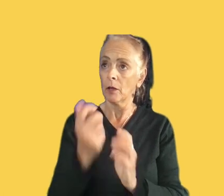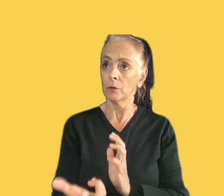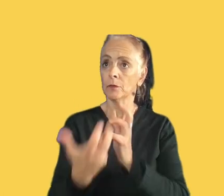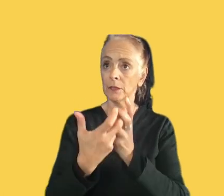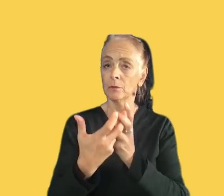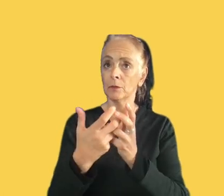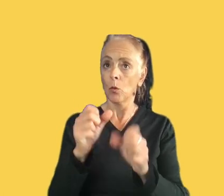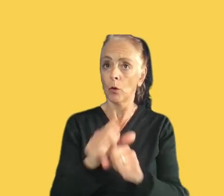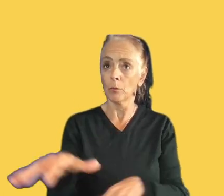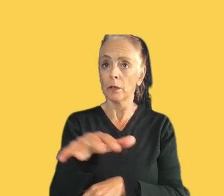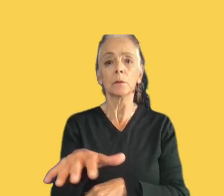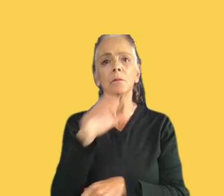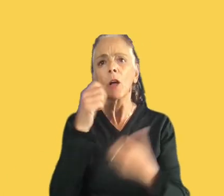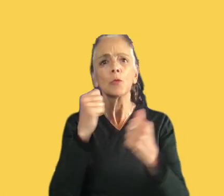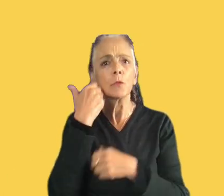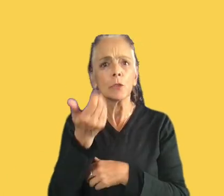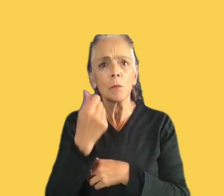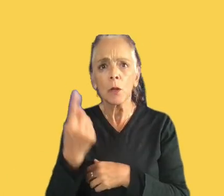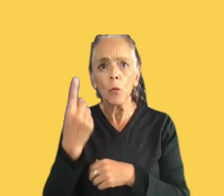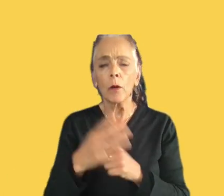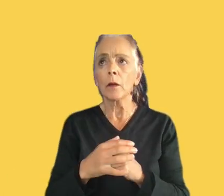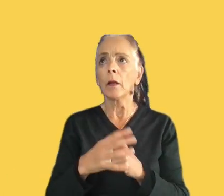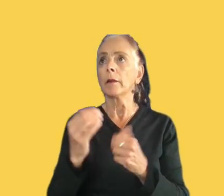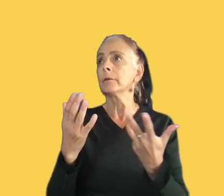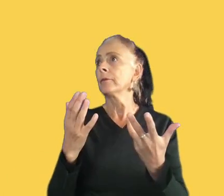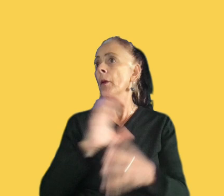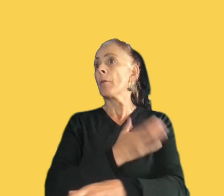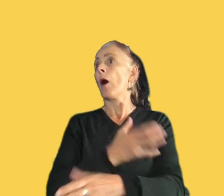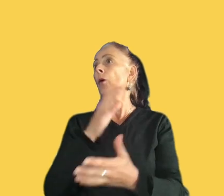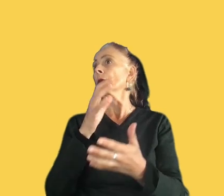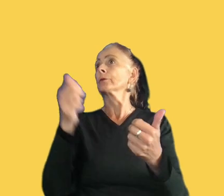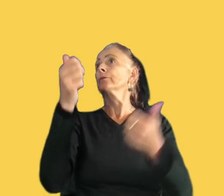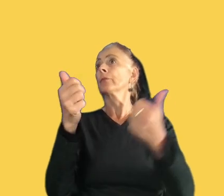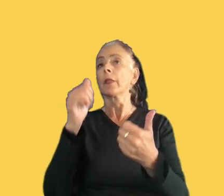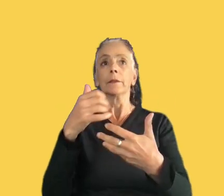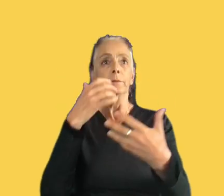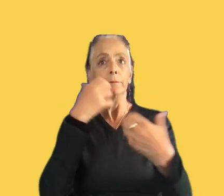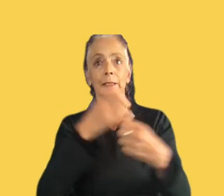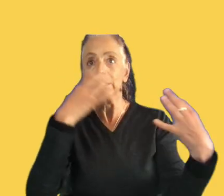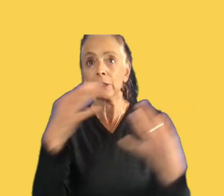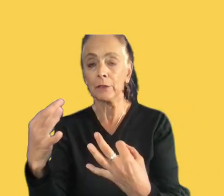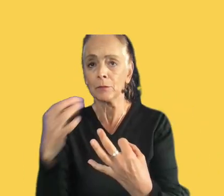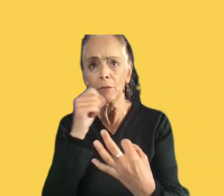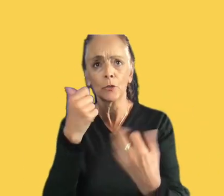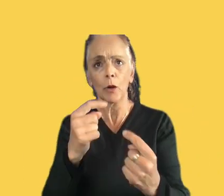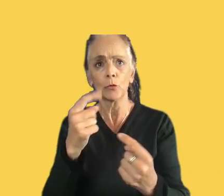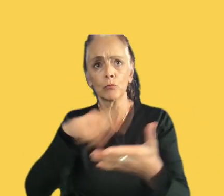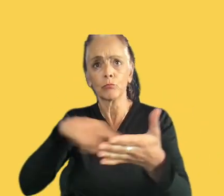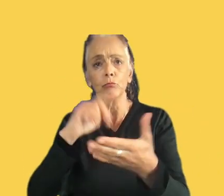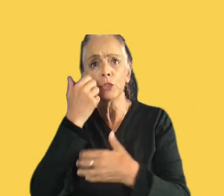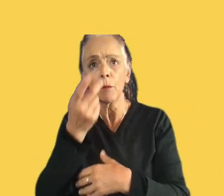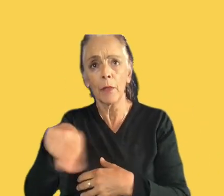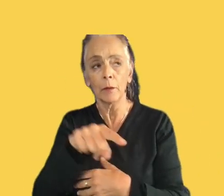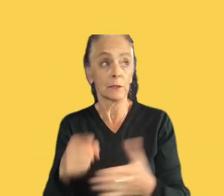So there's no shaming involved. I'm not even shaming the powers that be that make these calls. Sometimes they just don't know better, and that's why